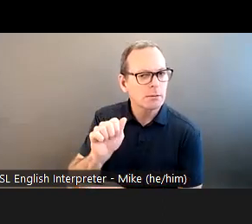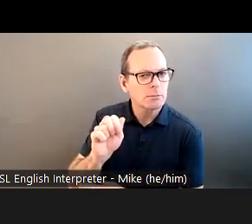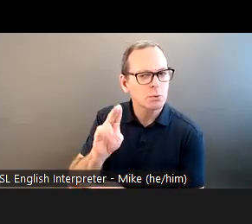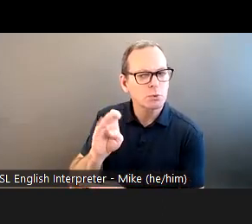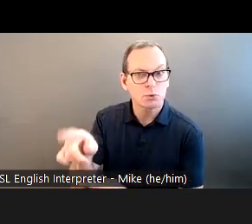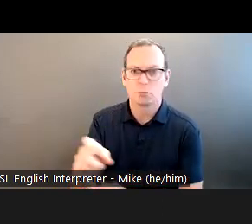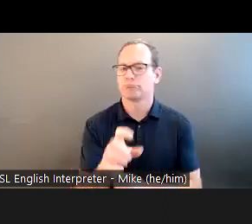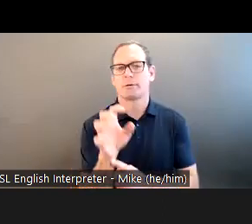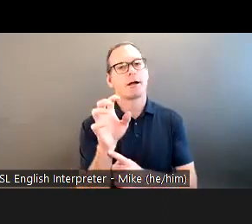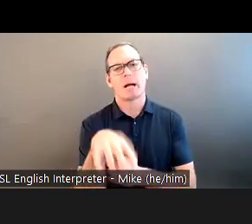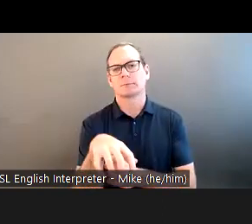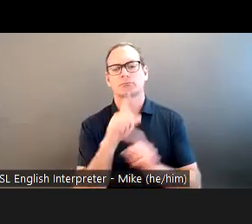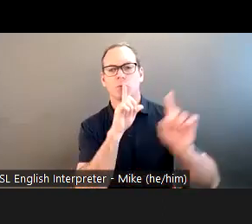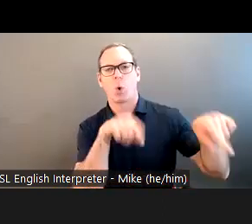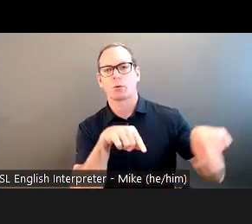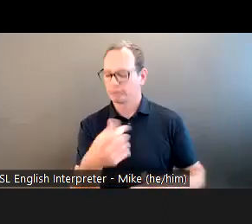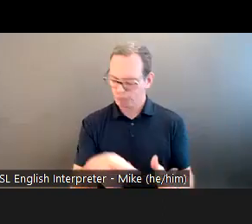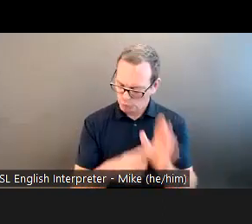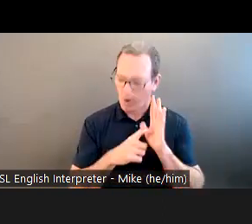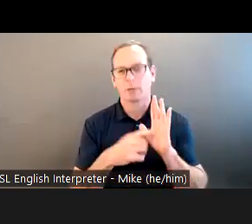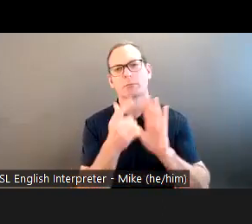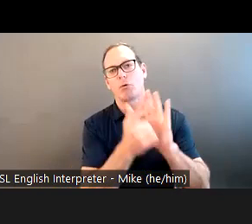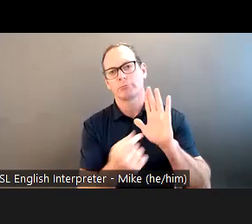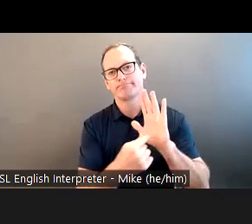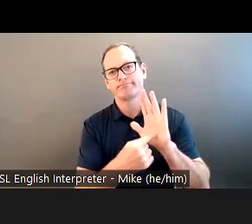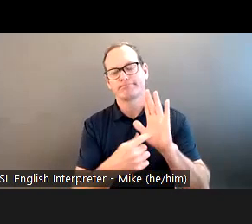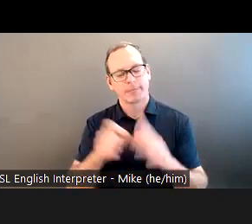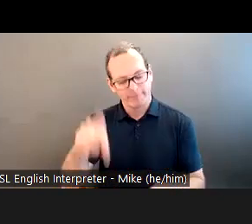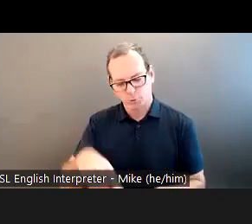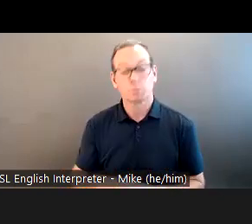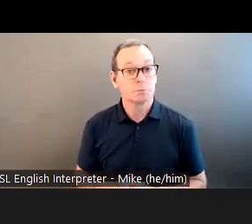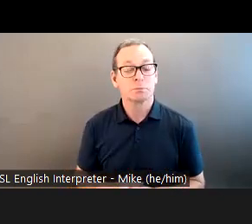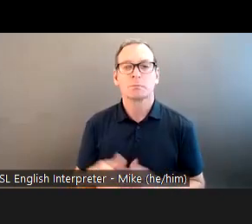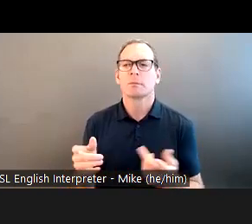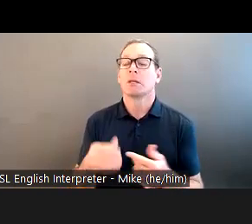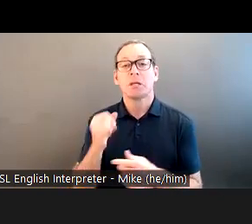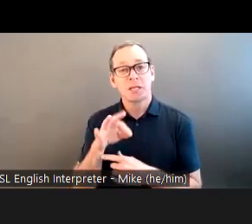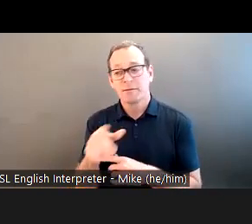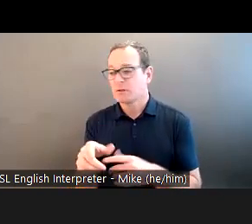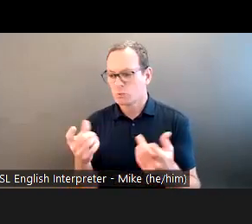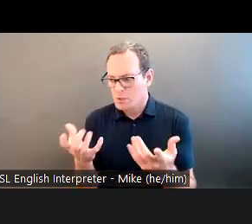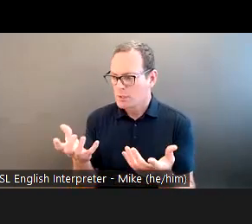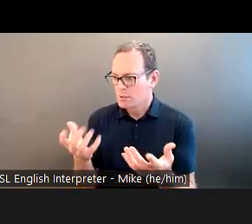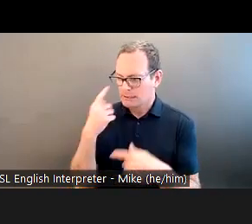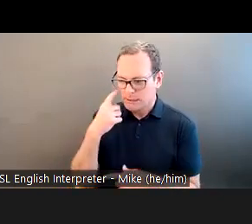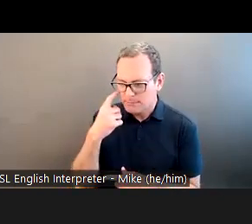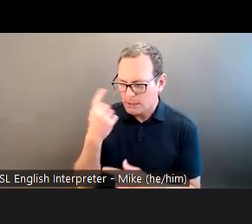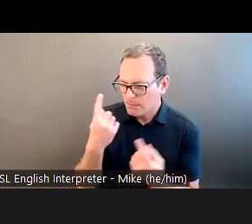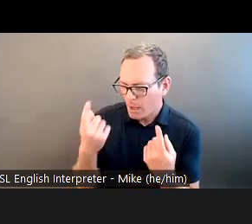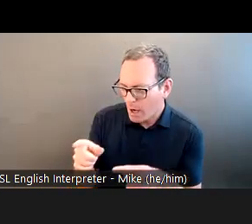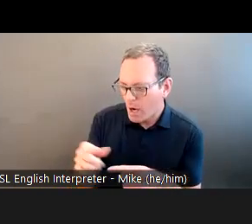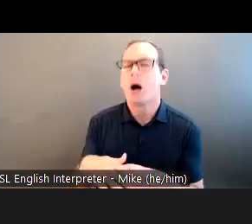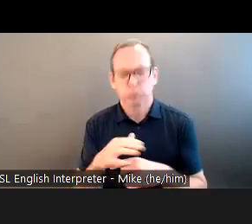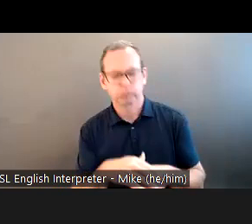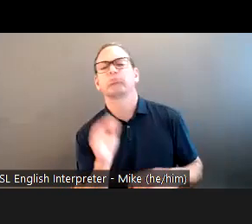community, they would need to consent to a report to something like the investigations unit or the police or the bank.